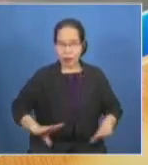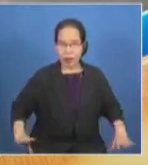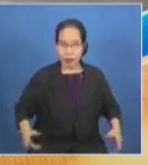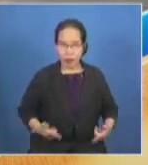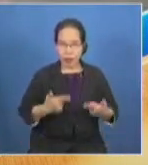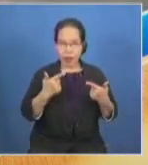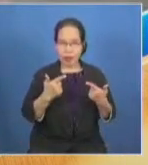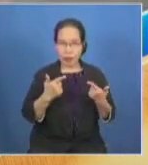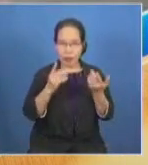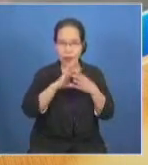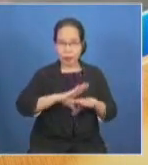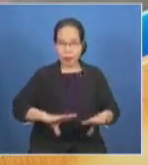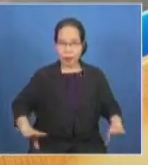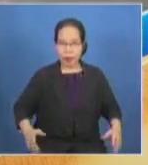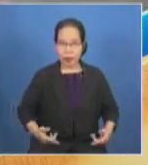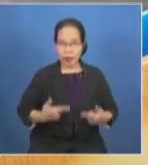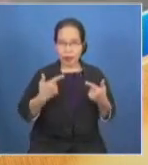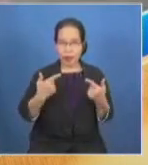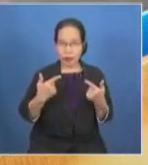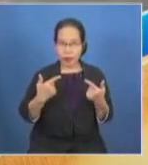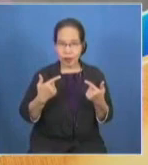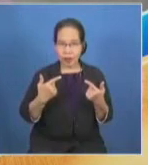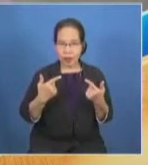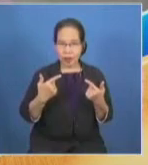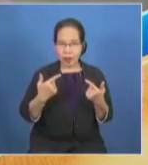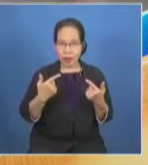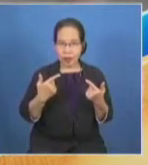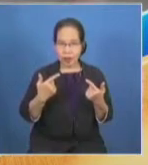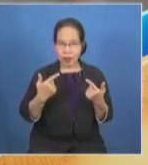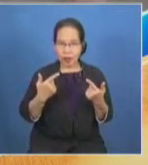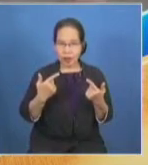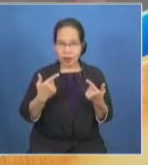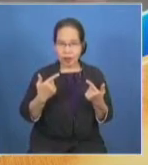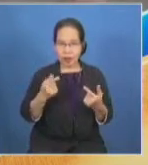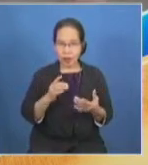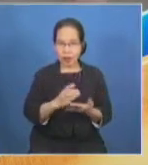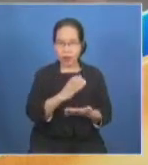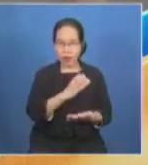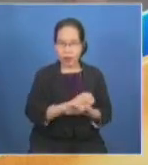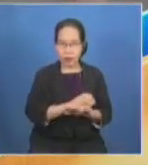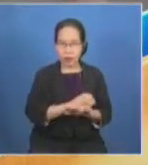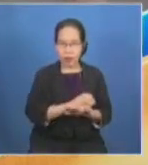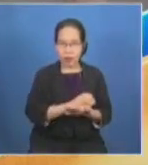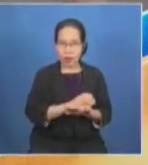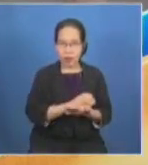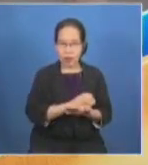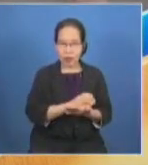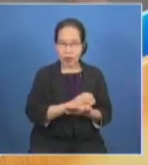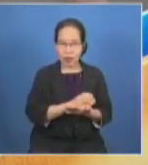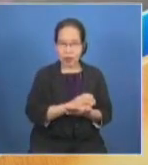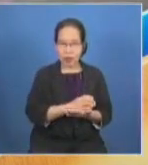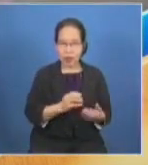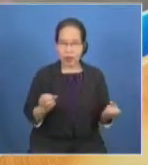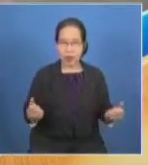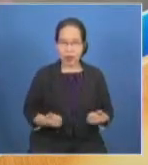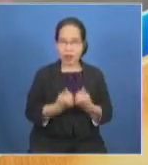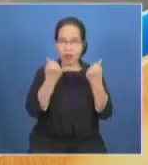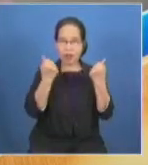be peaceful. We will have peace in living. And of course, we will be safe